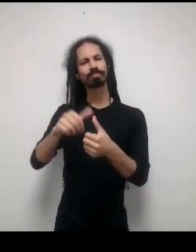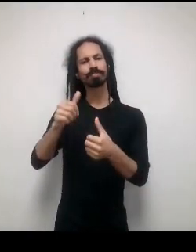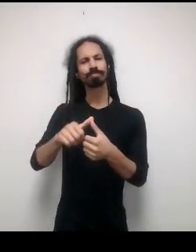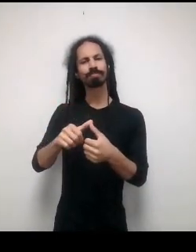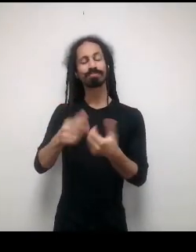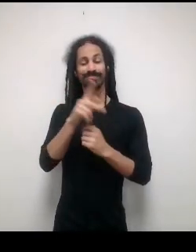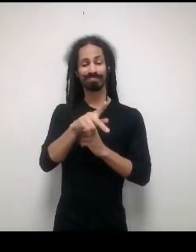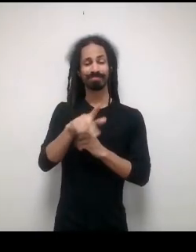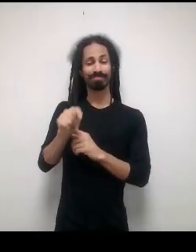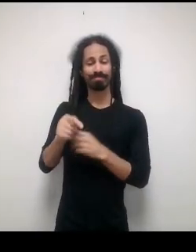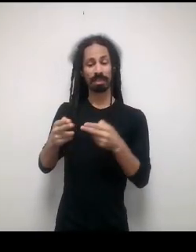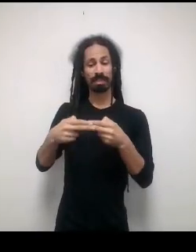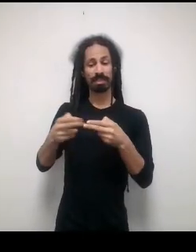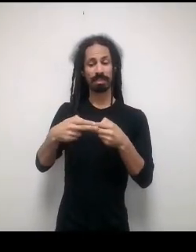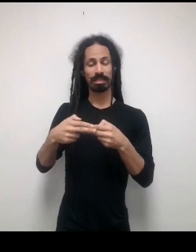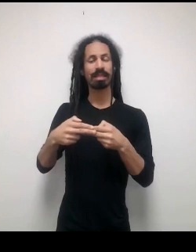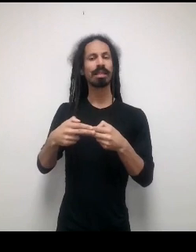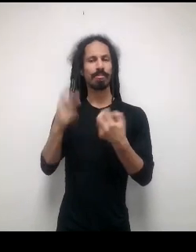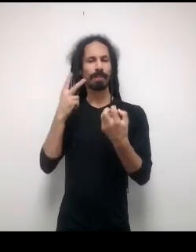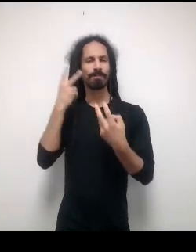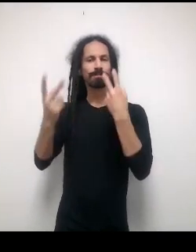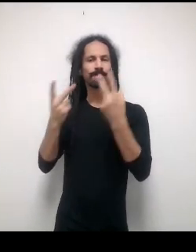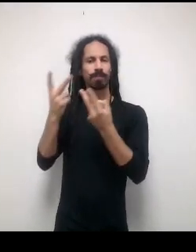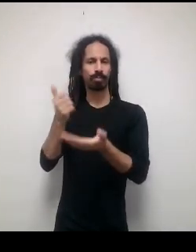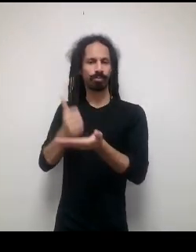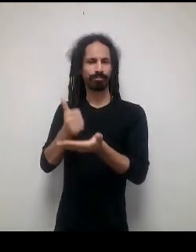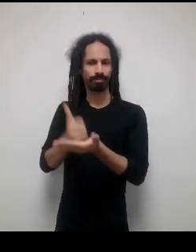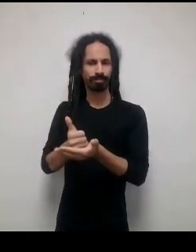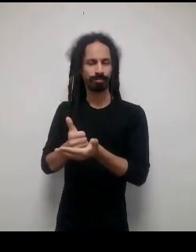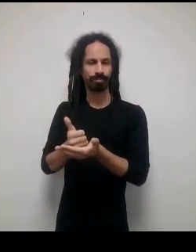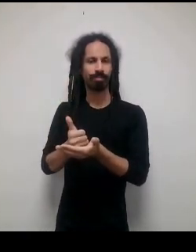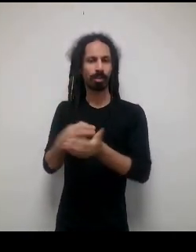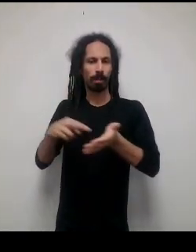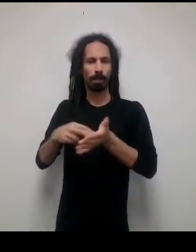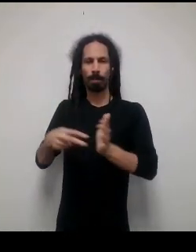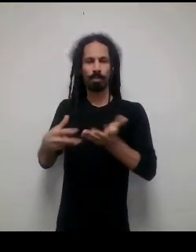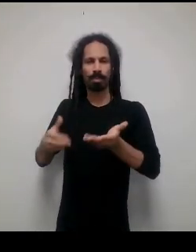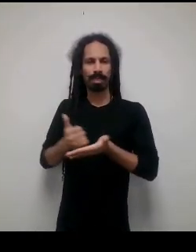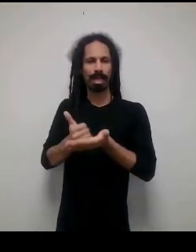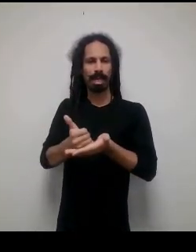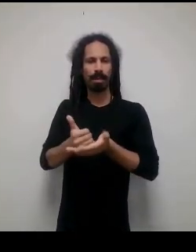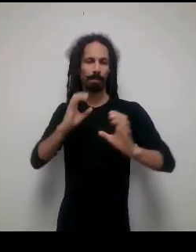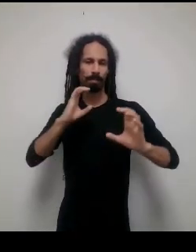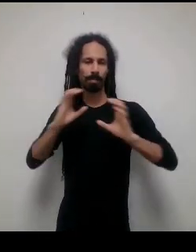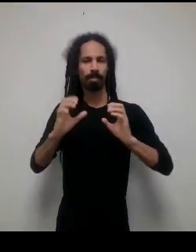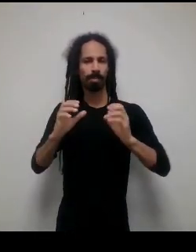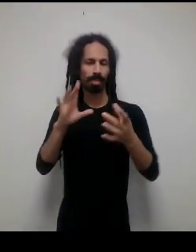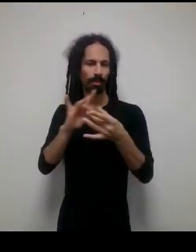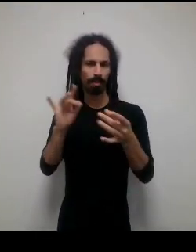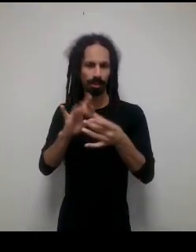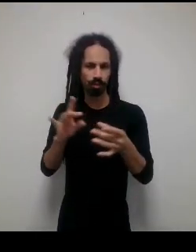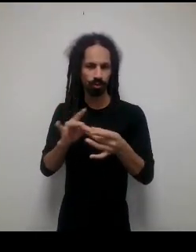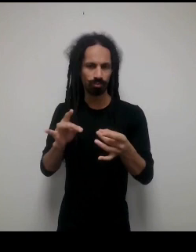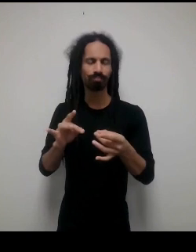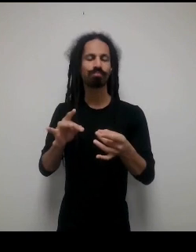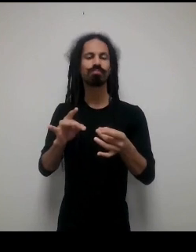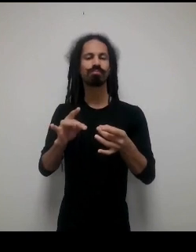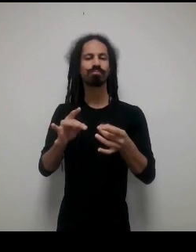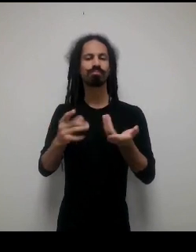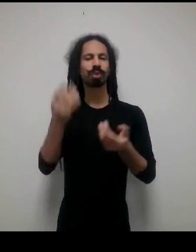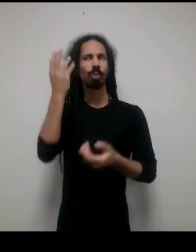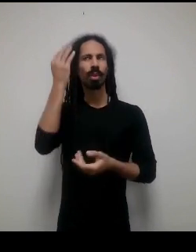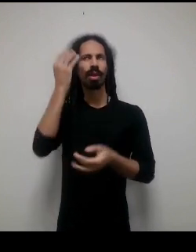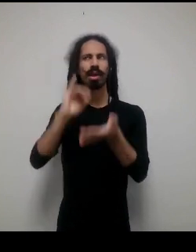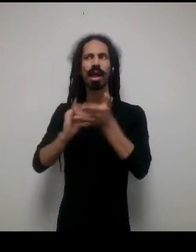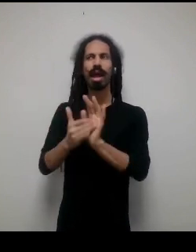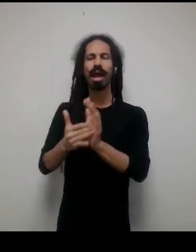PowerPoint slides are aids. They're meant to help communicate our message. And so we want to think, how can I use the aid to help